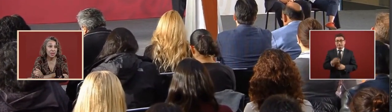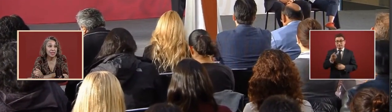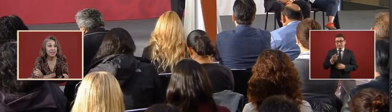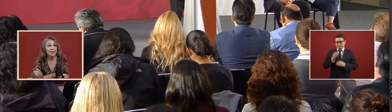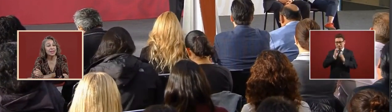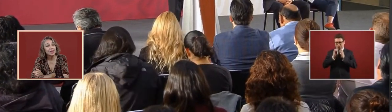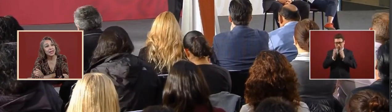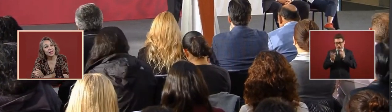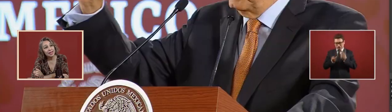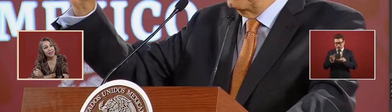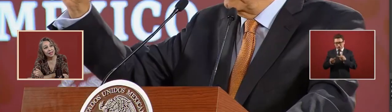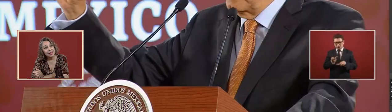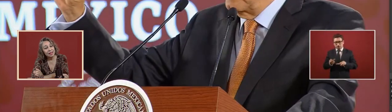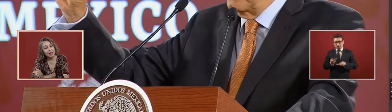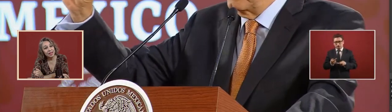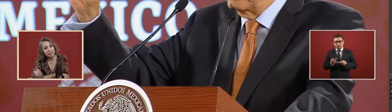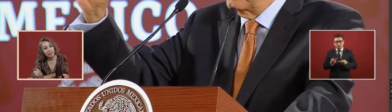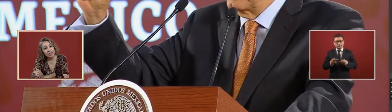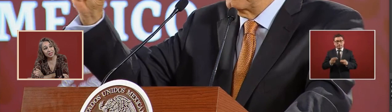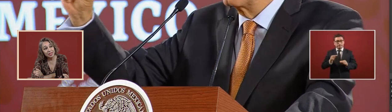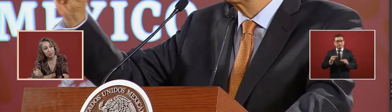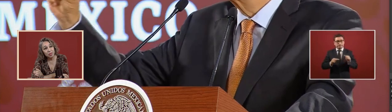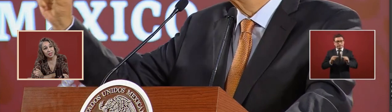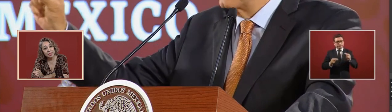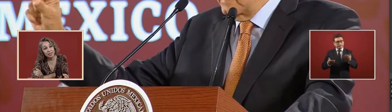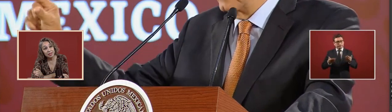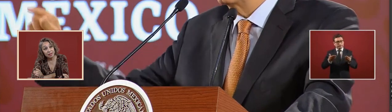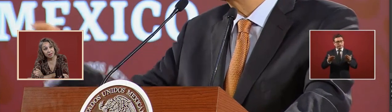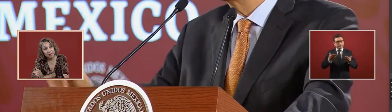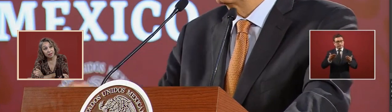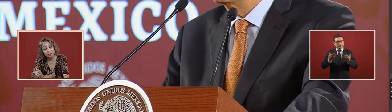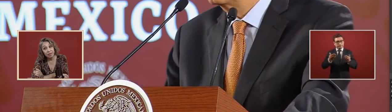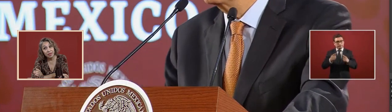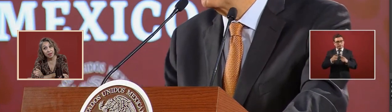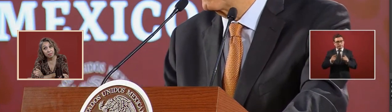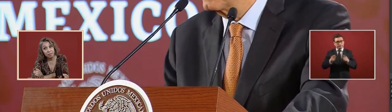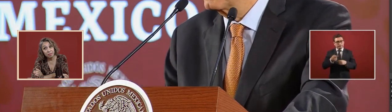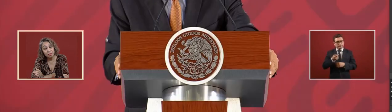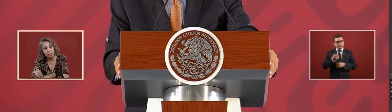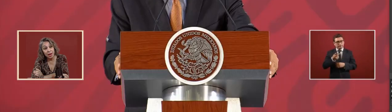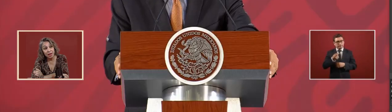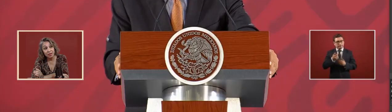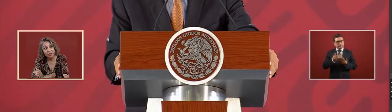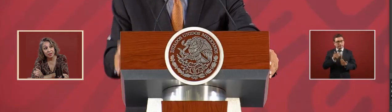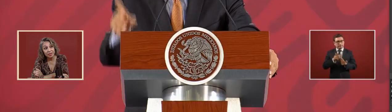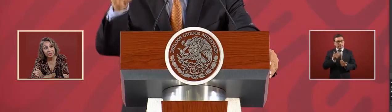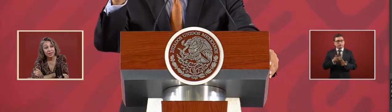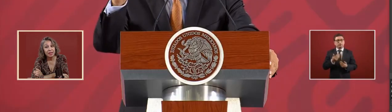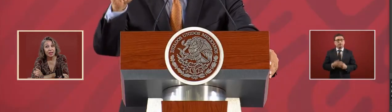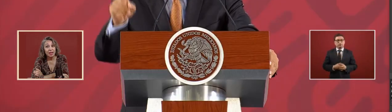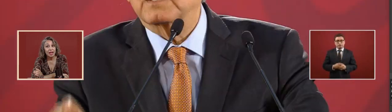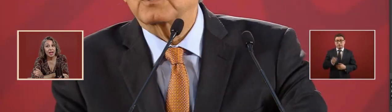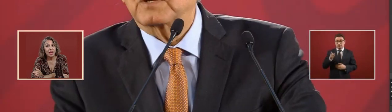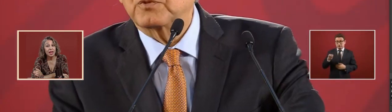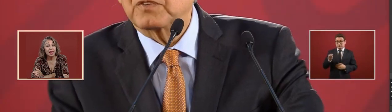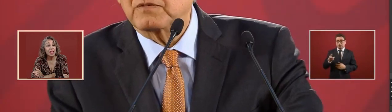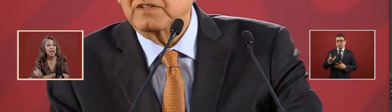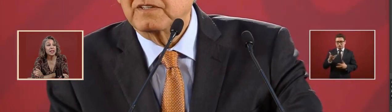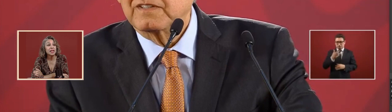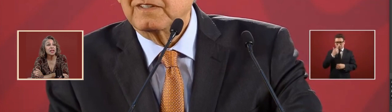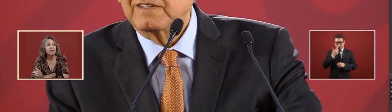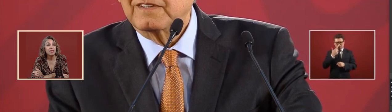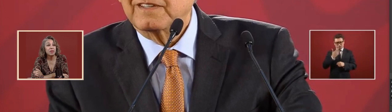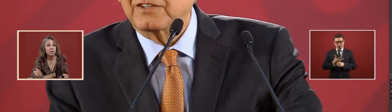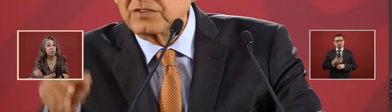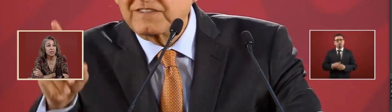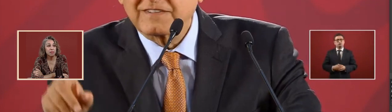inquest, la diferencia, the difference was sí, era very, muy poca. minor. Y él actuó de manera muy responsable. And he